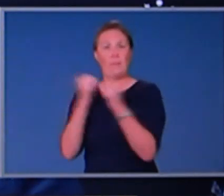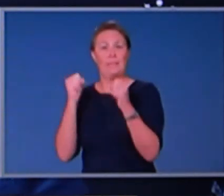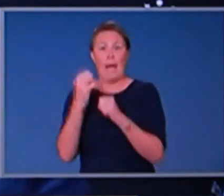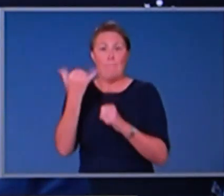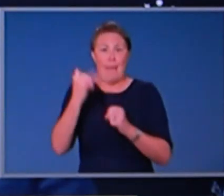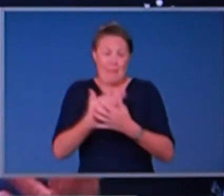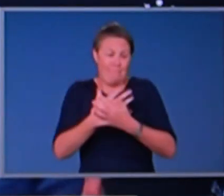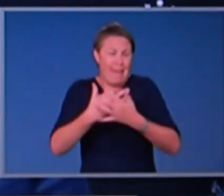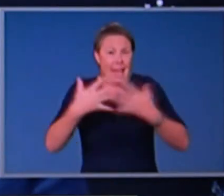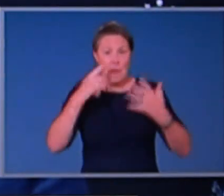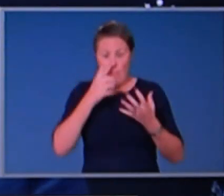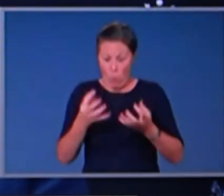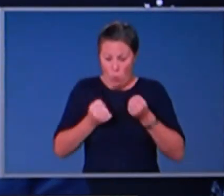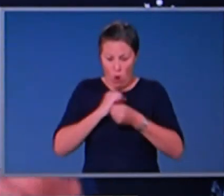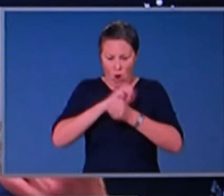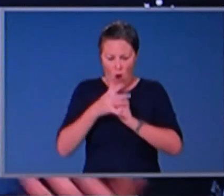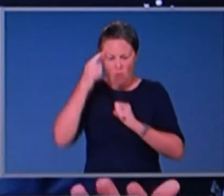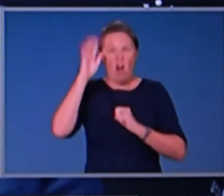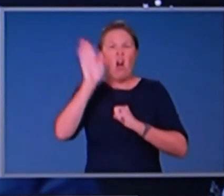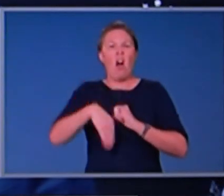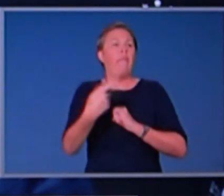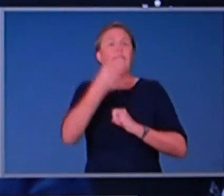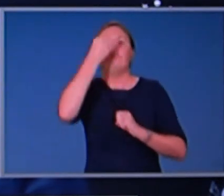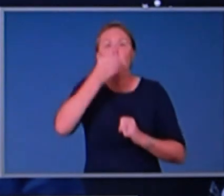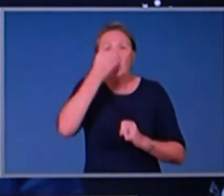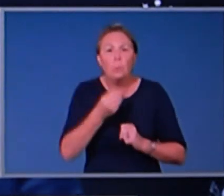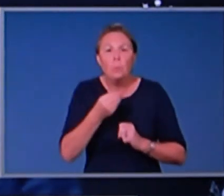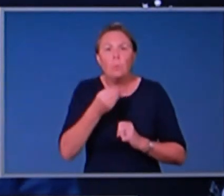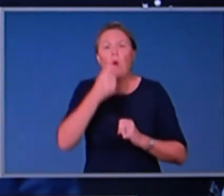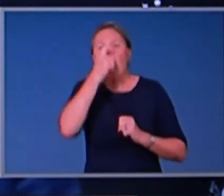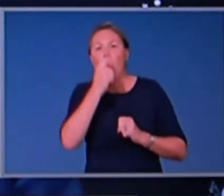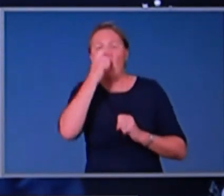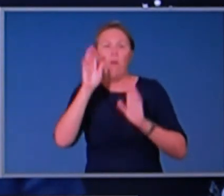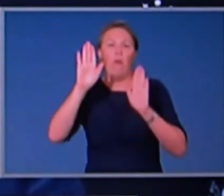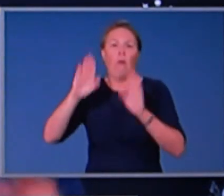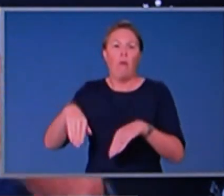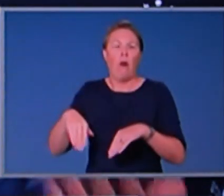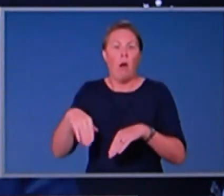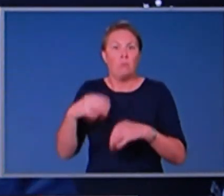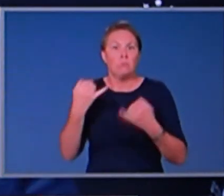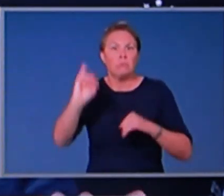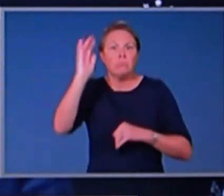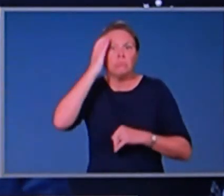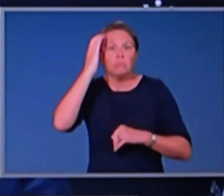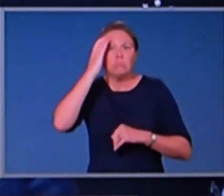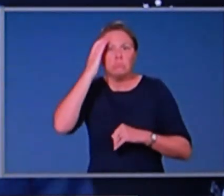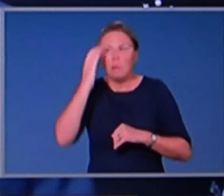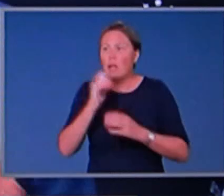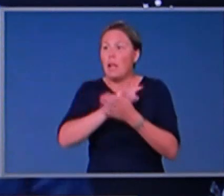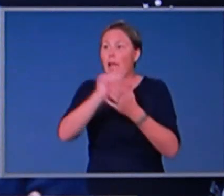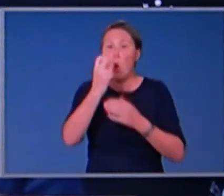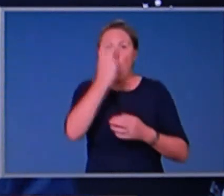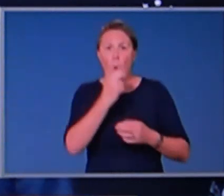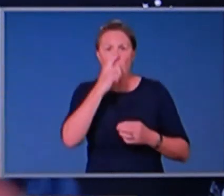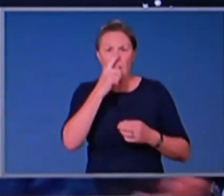it. And then suddenly unfortunately some elderly people died of pneumonia or presented to hospital with pneumonia.